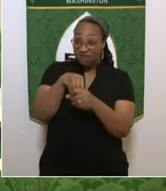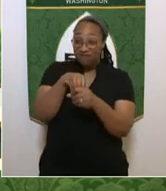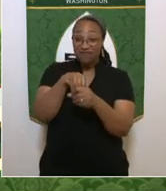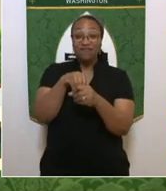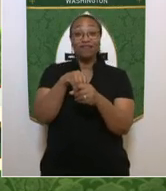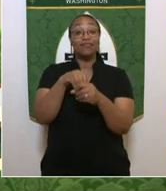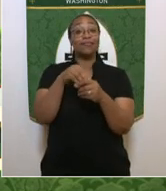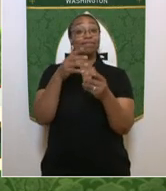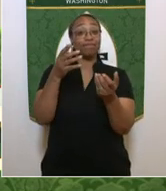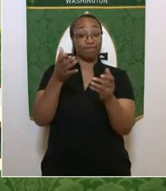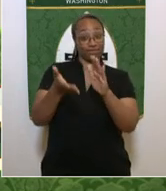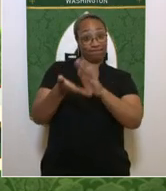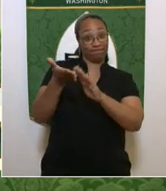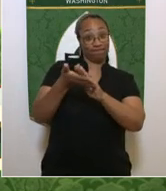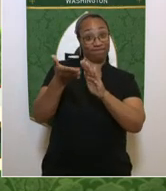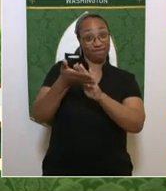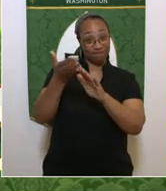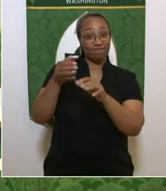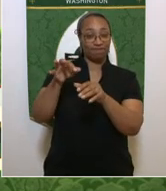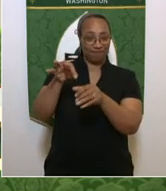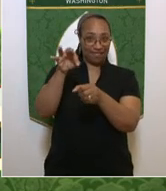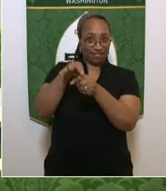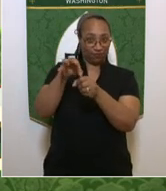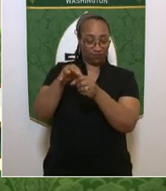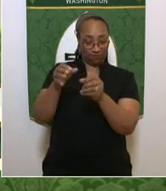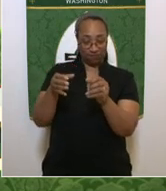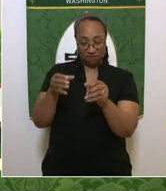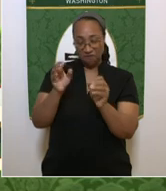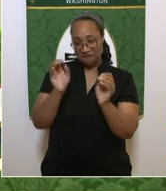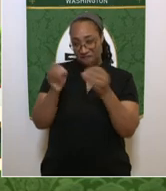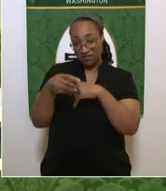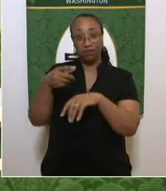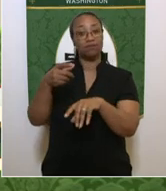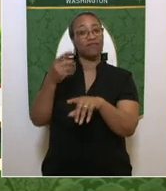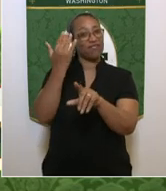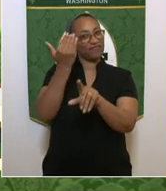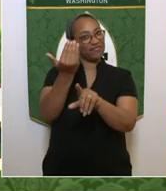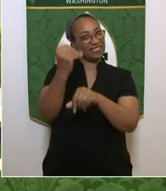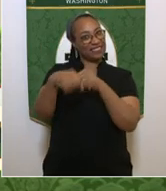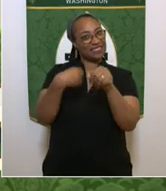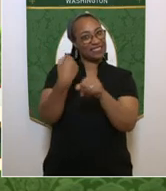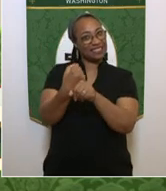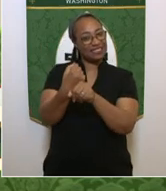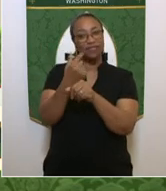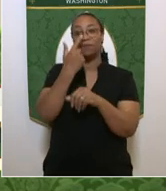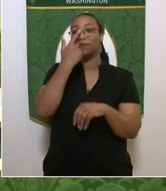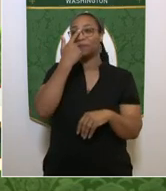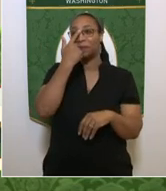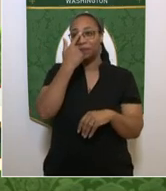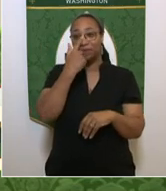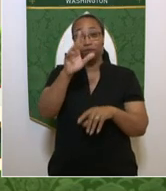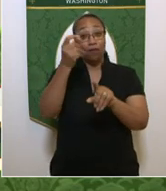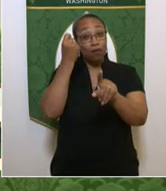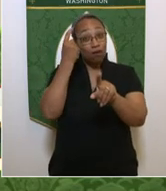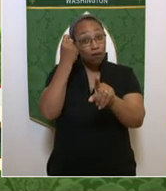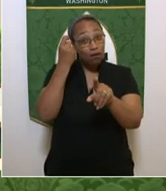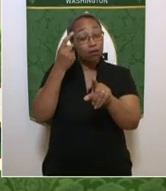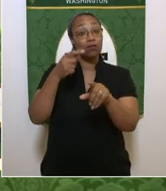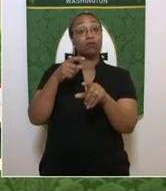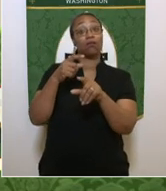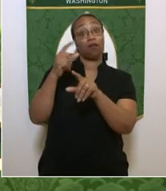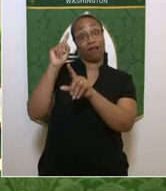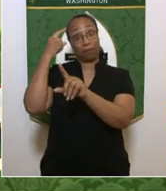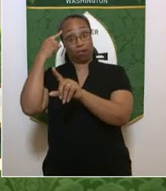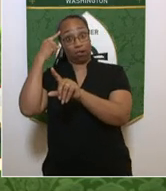local government a little over 20 years. And when I grew up in Washington,